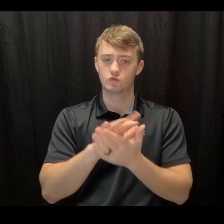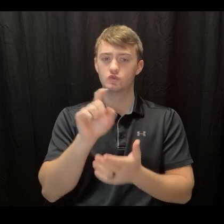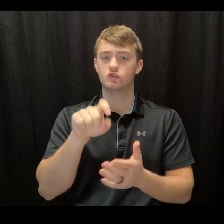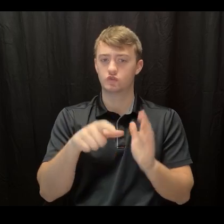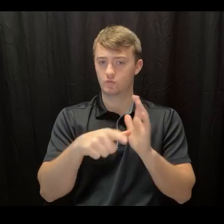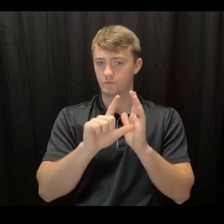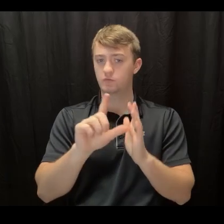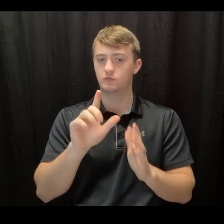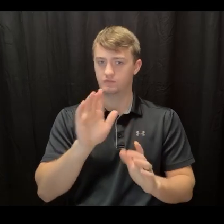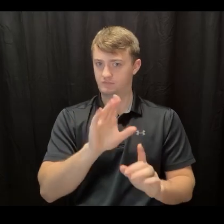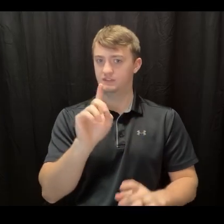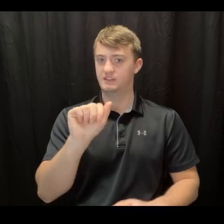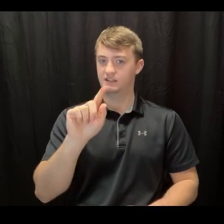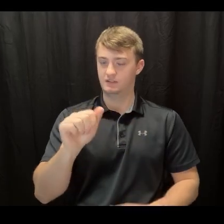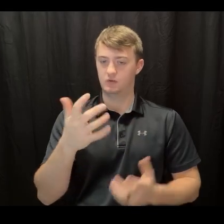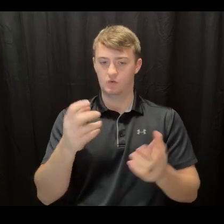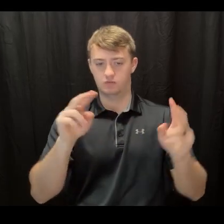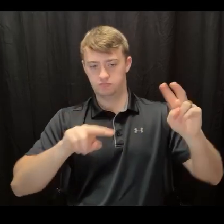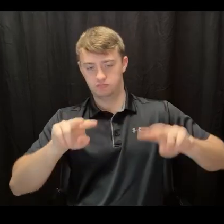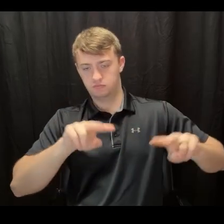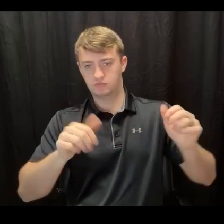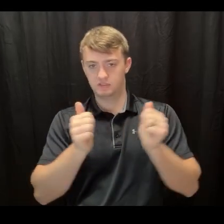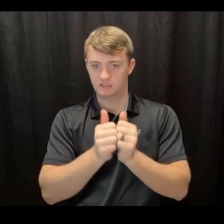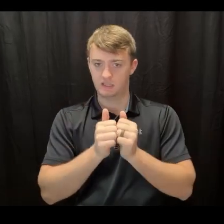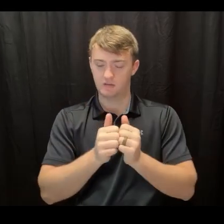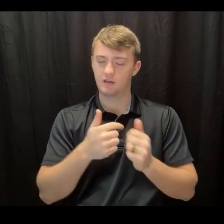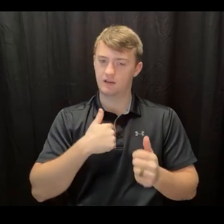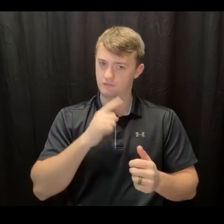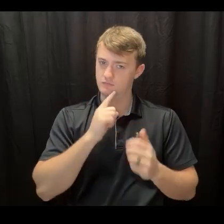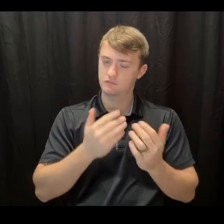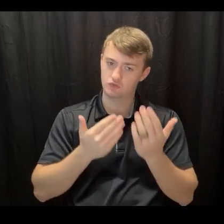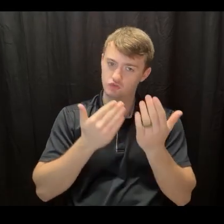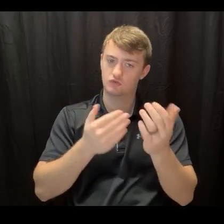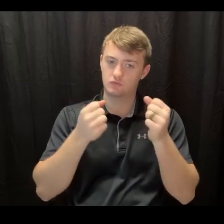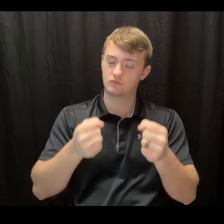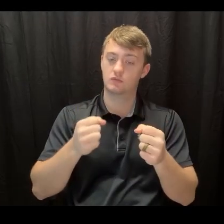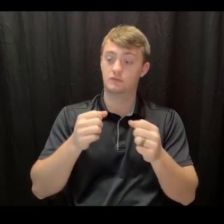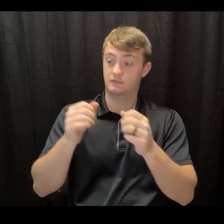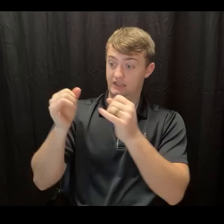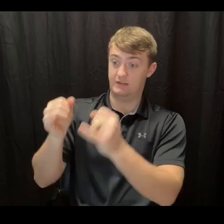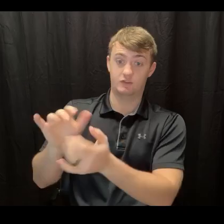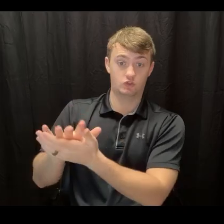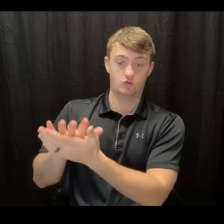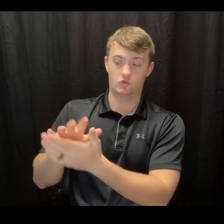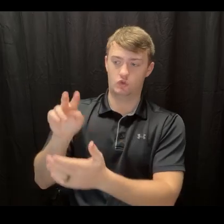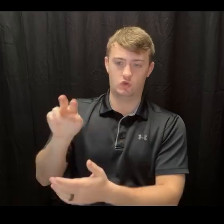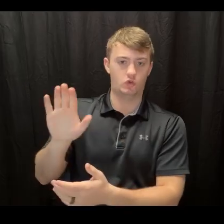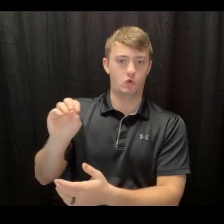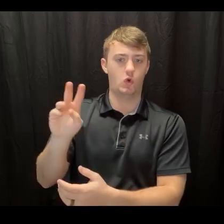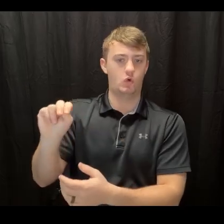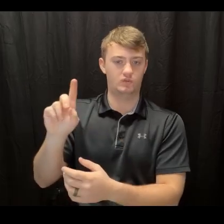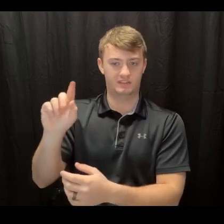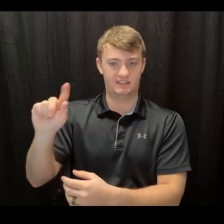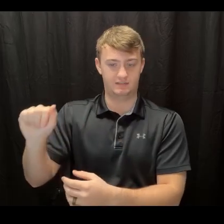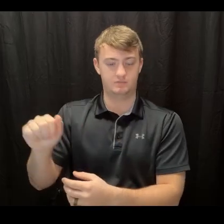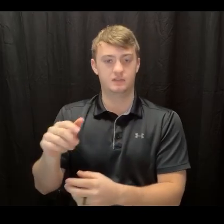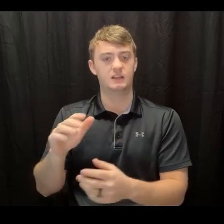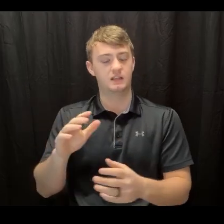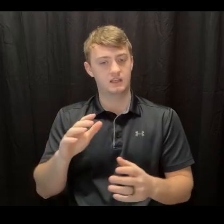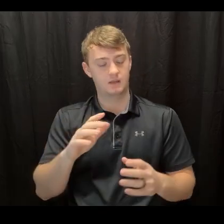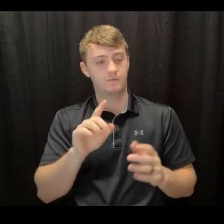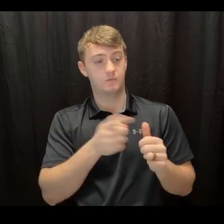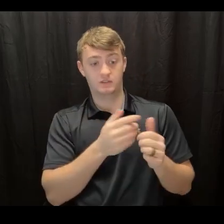Schools should review their data. You want to look at it together, and I highly suggest that individual schools look at their own data. First, it's